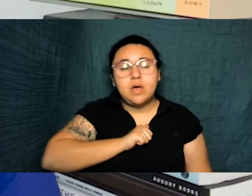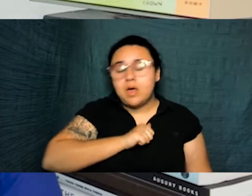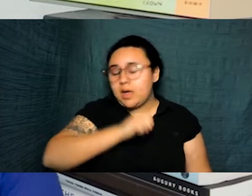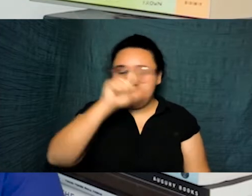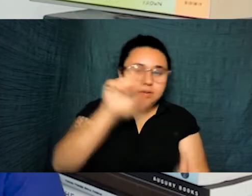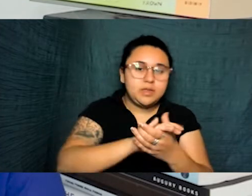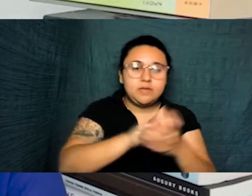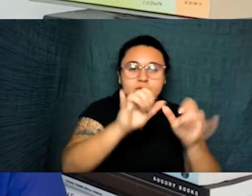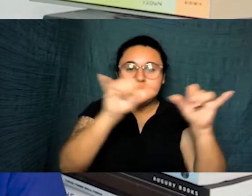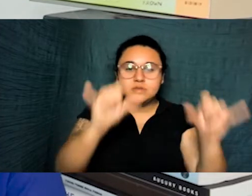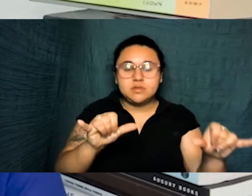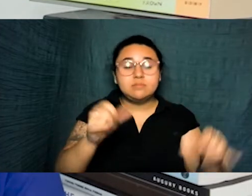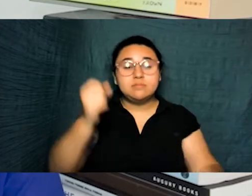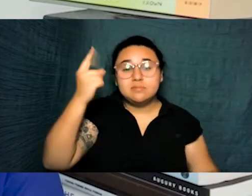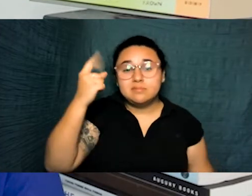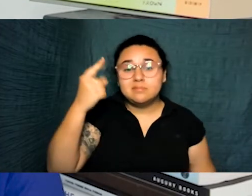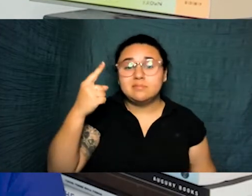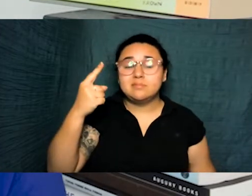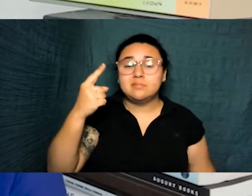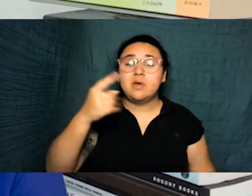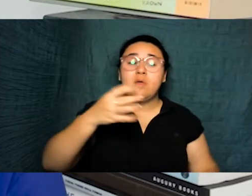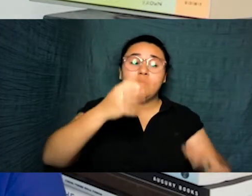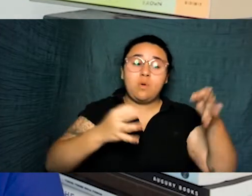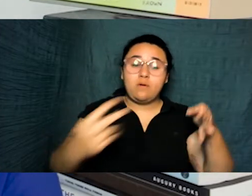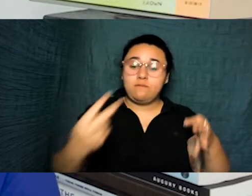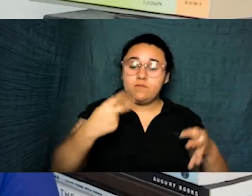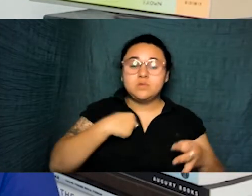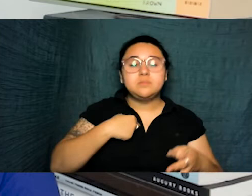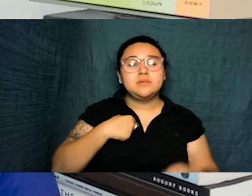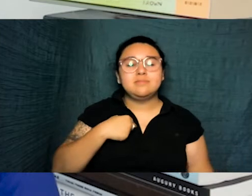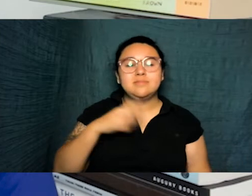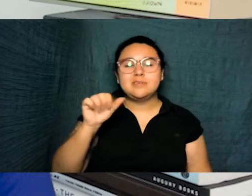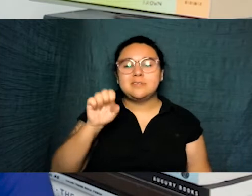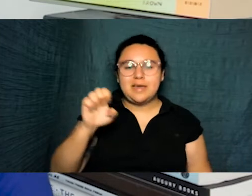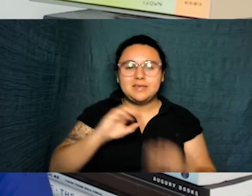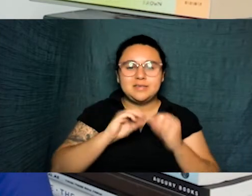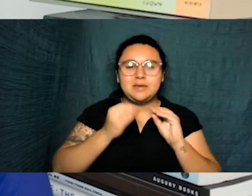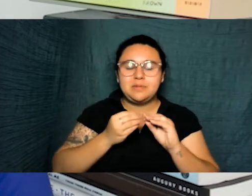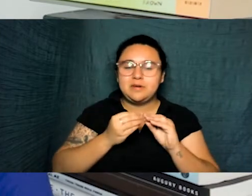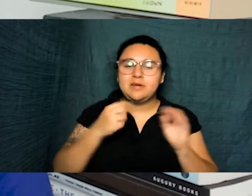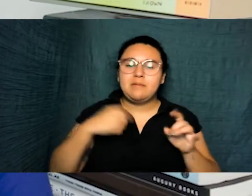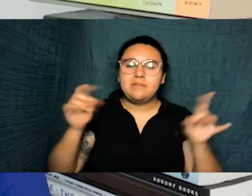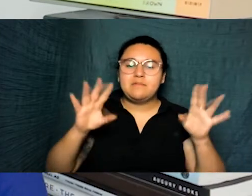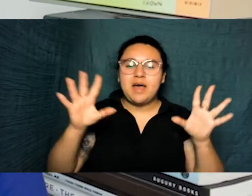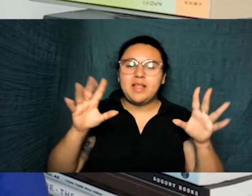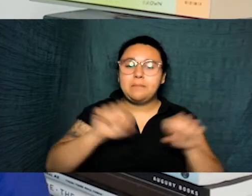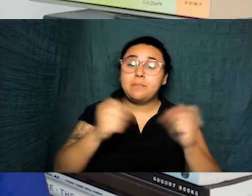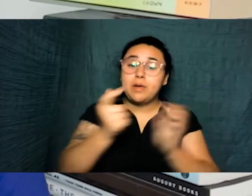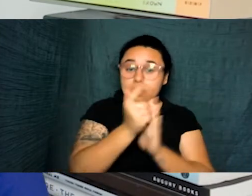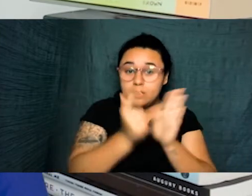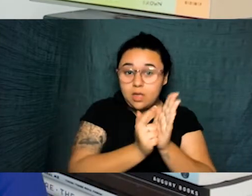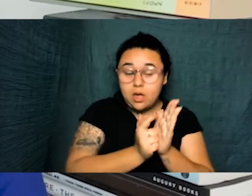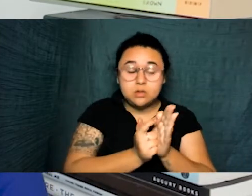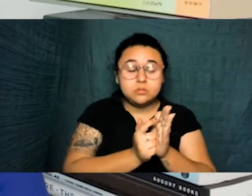I will always be a case number. A violent offender, They will never see past the things that I've